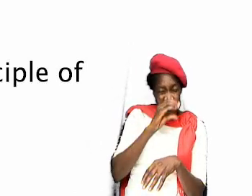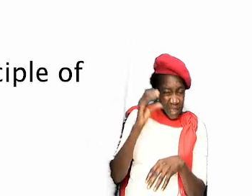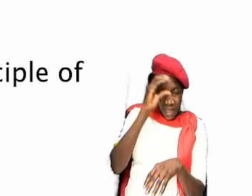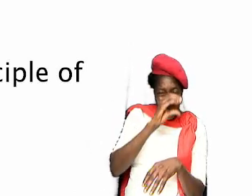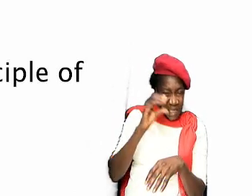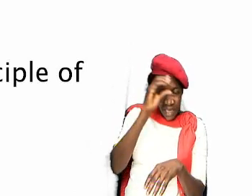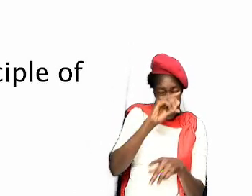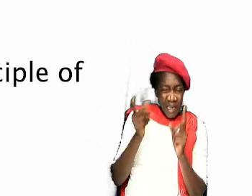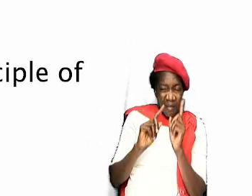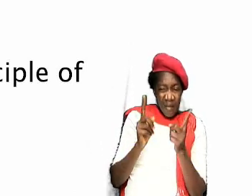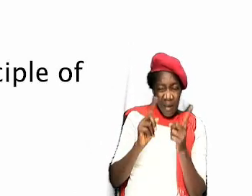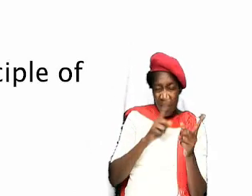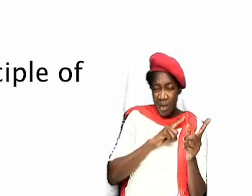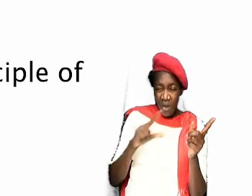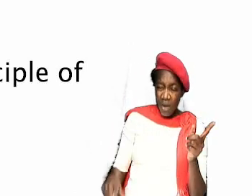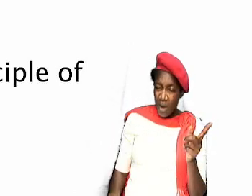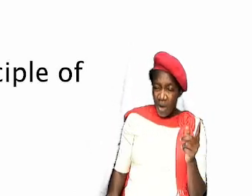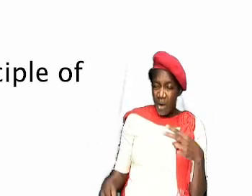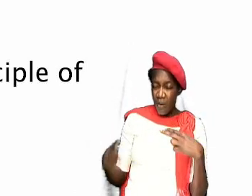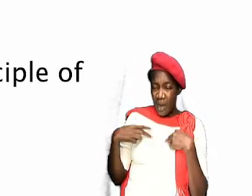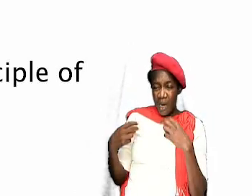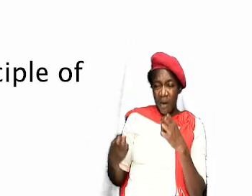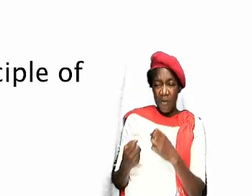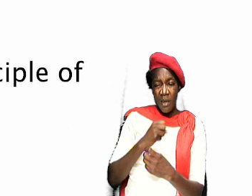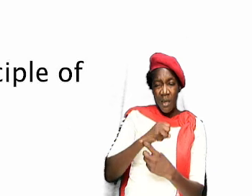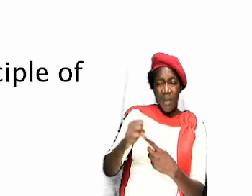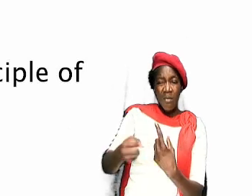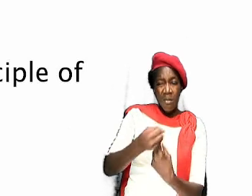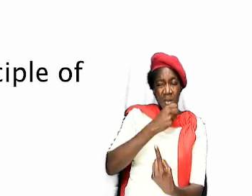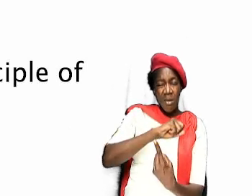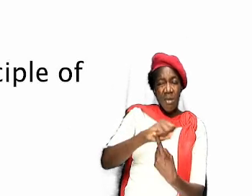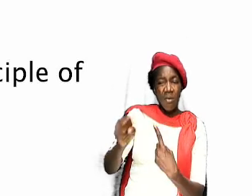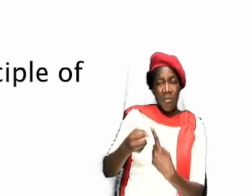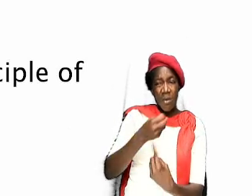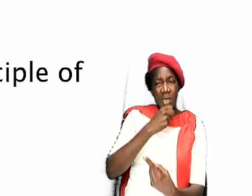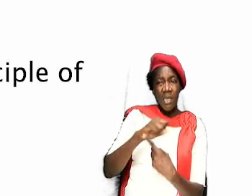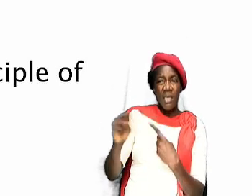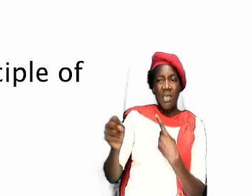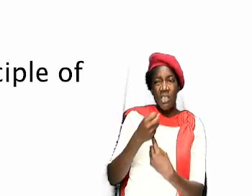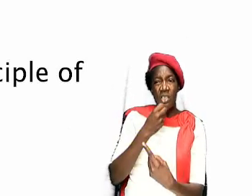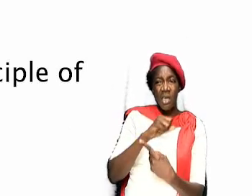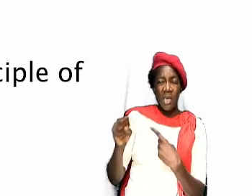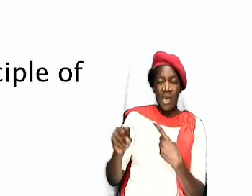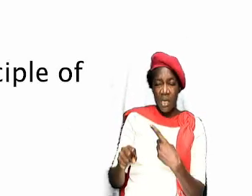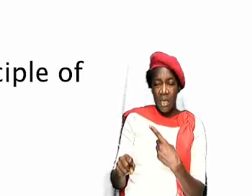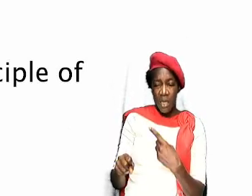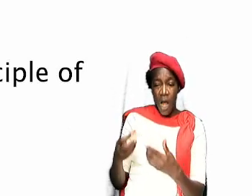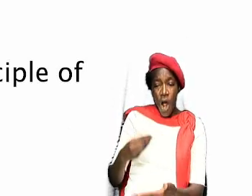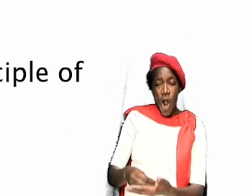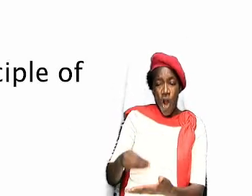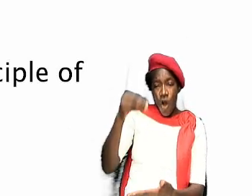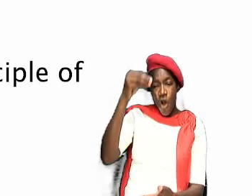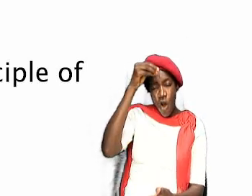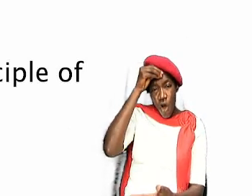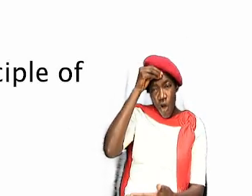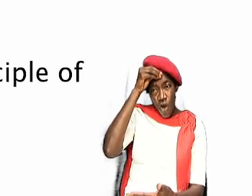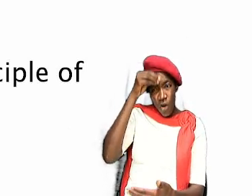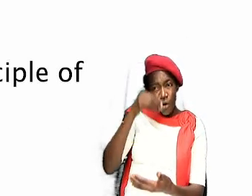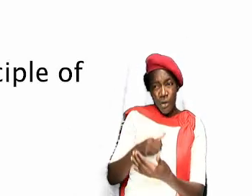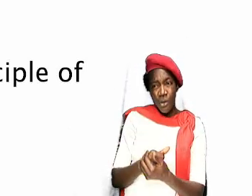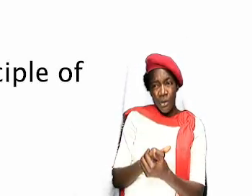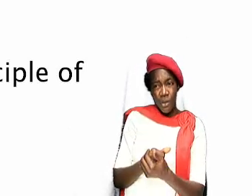us talking to the Lord when we have situations? As children of the Lord, we must learn the principle.